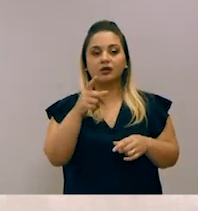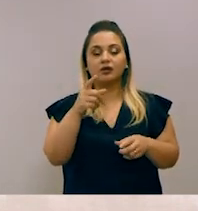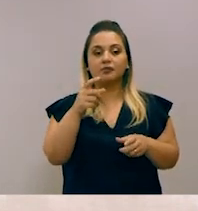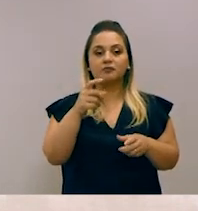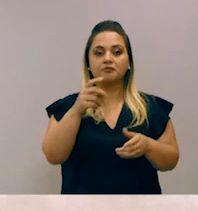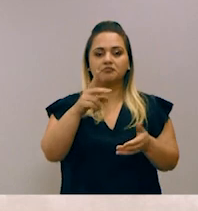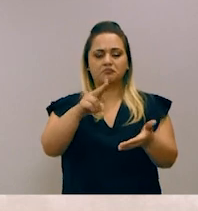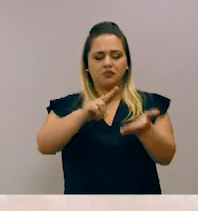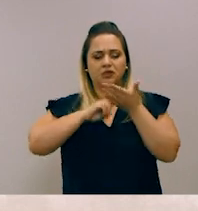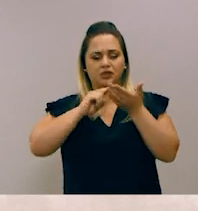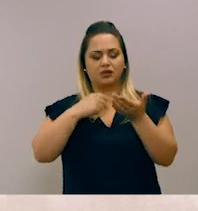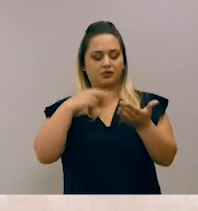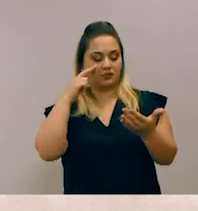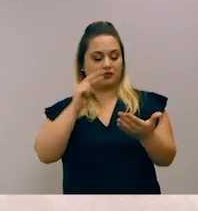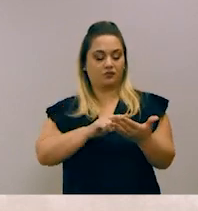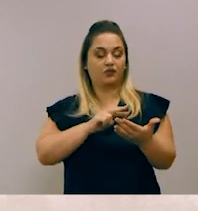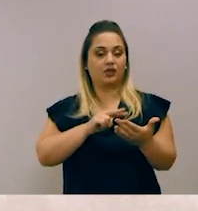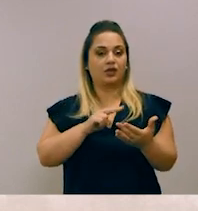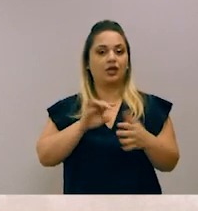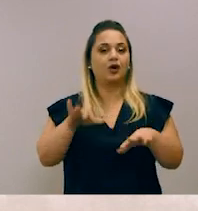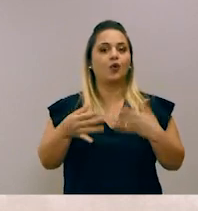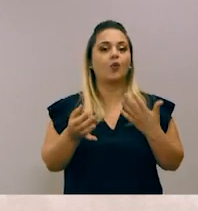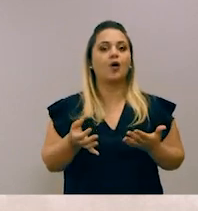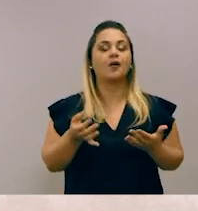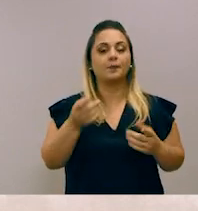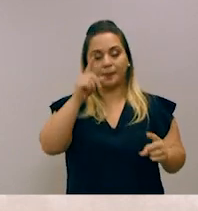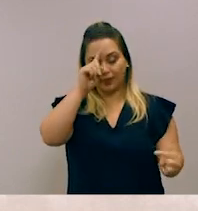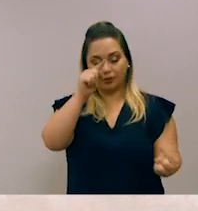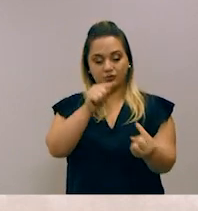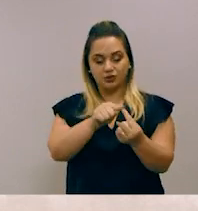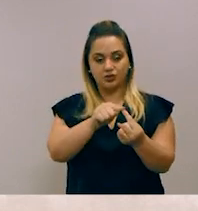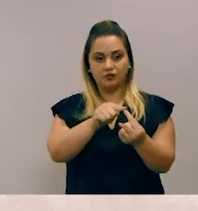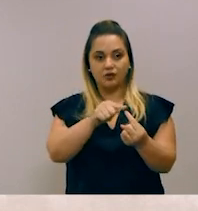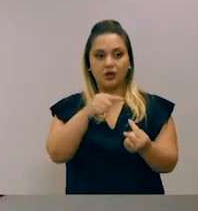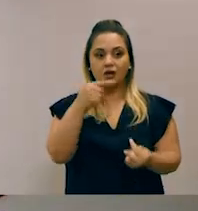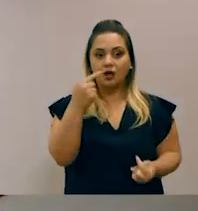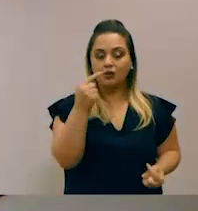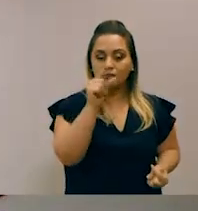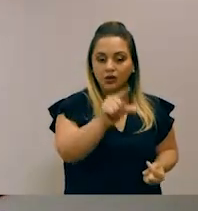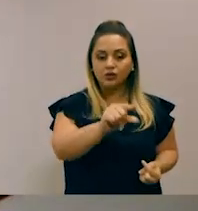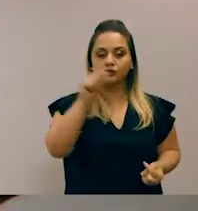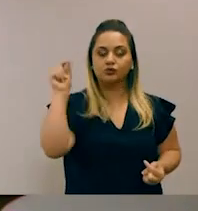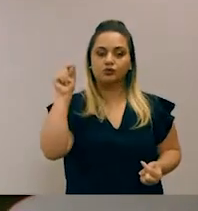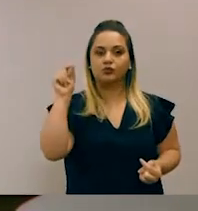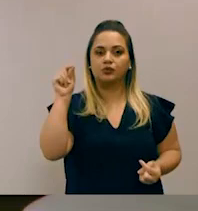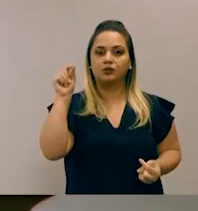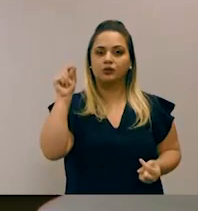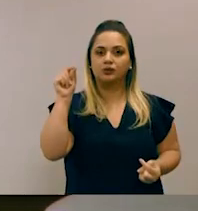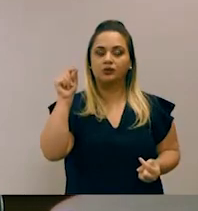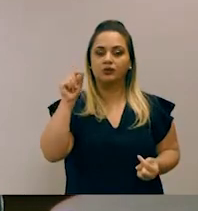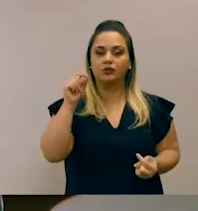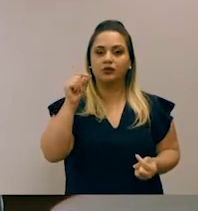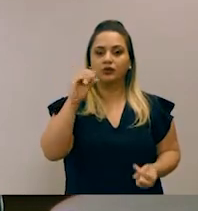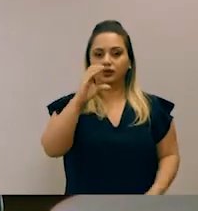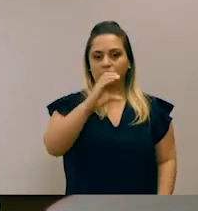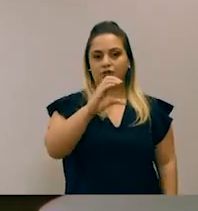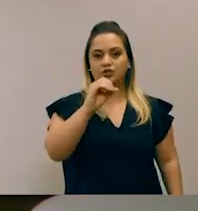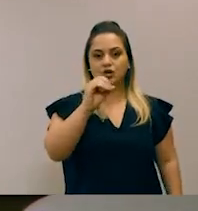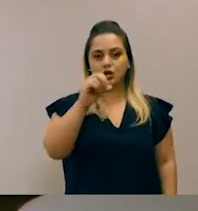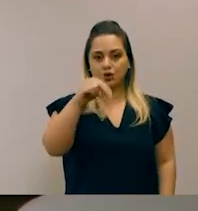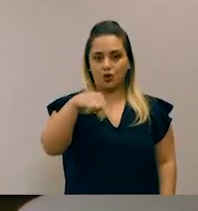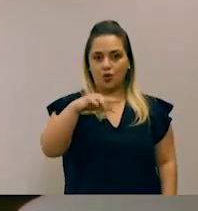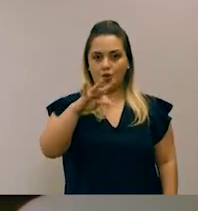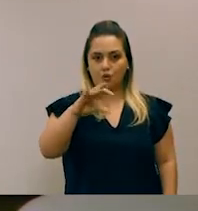administration, and it contextualized the publication. So TCA, it is a special account